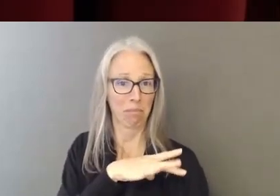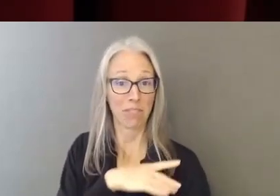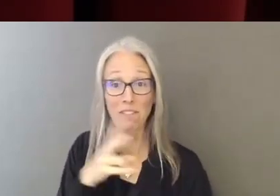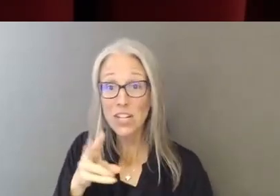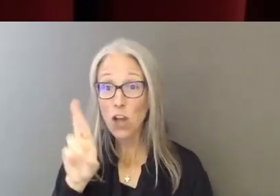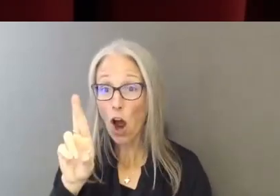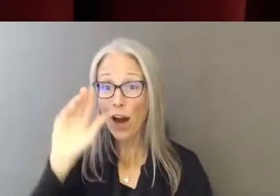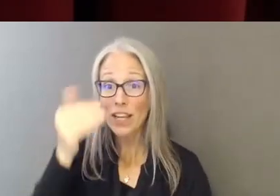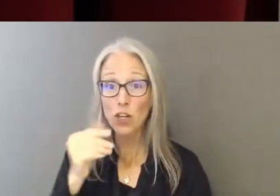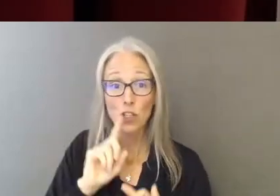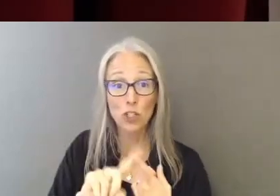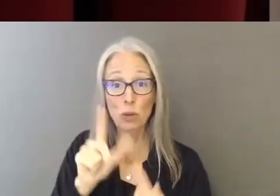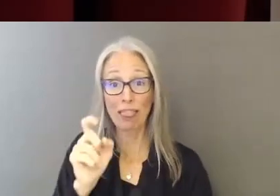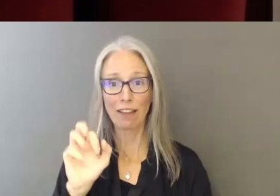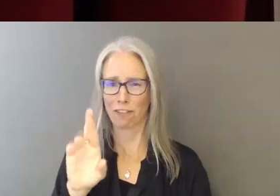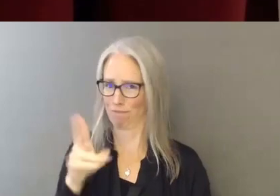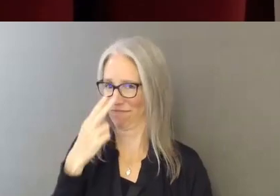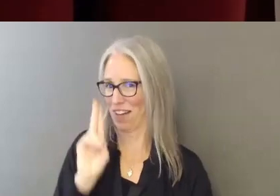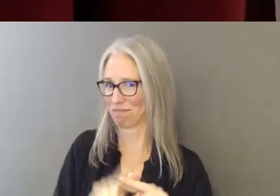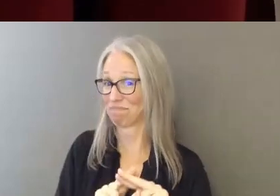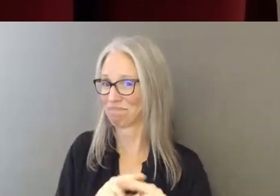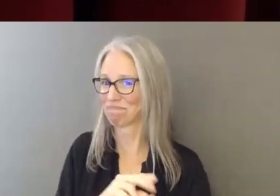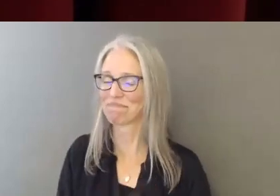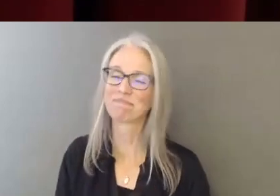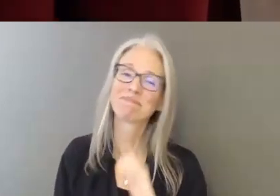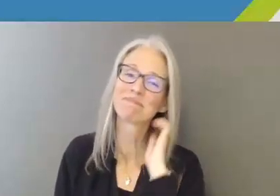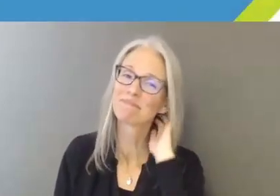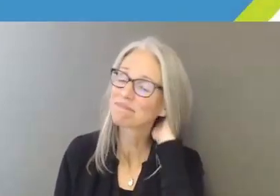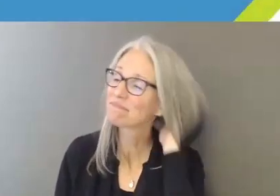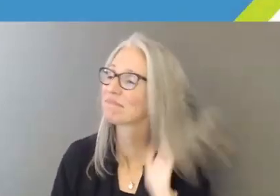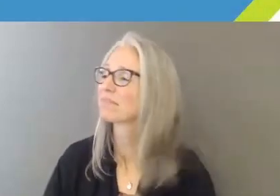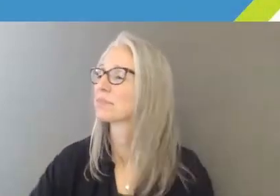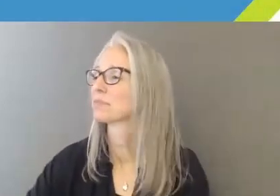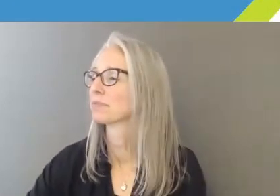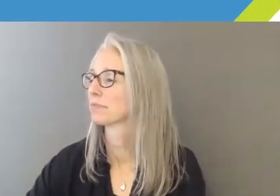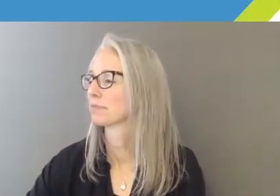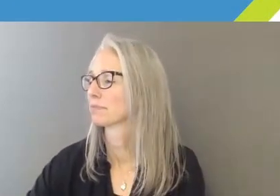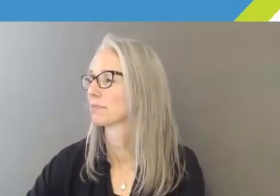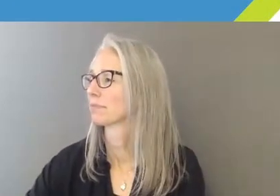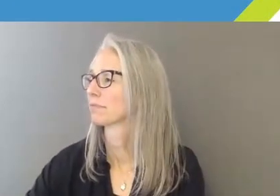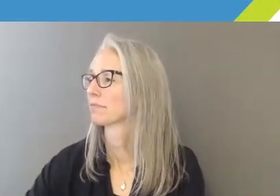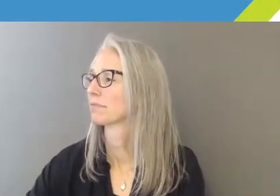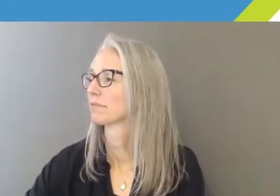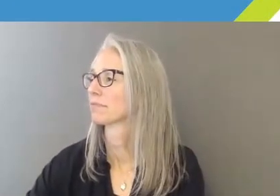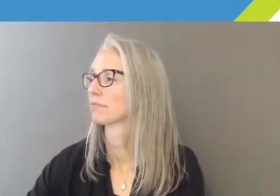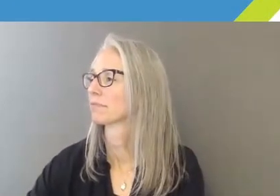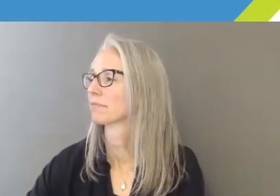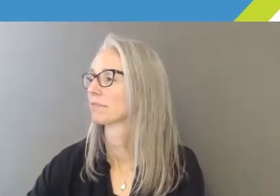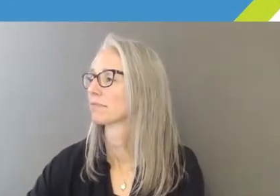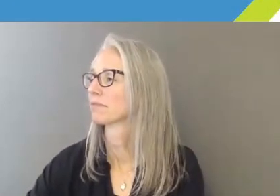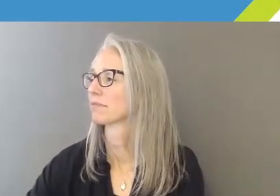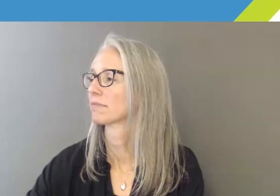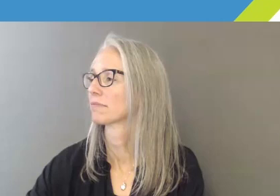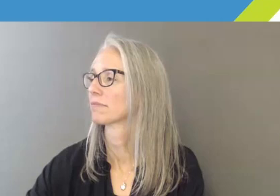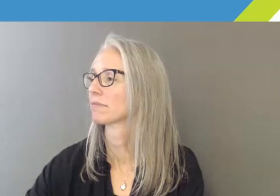introduction to the liver was really, really fun. So today, those are my disclosures. So I was tasked